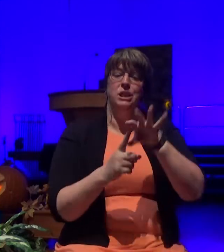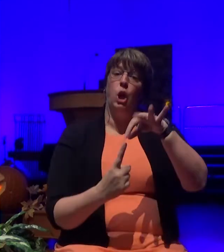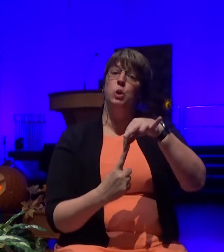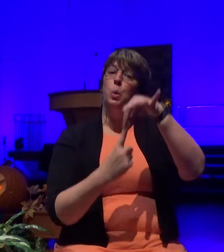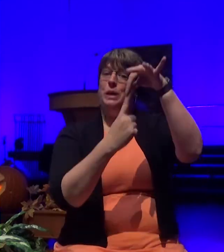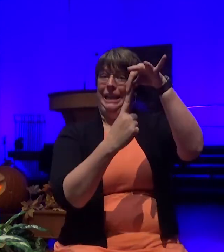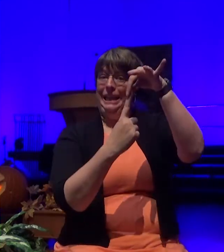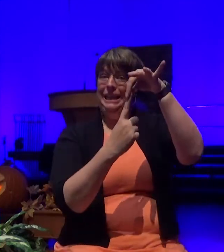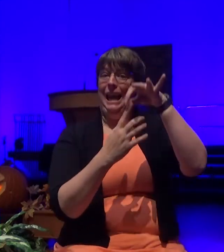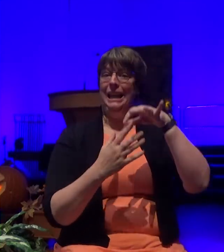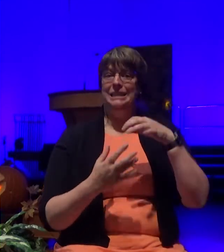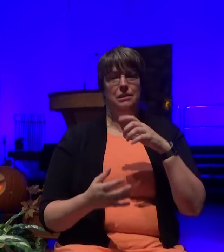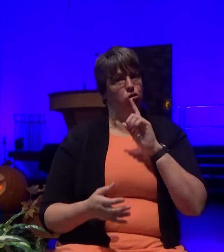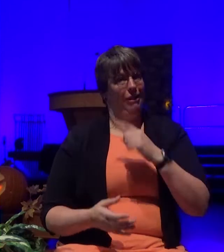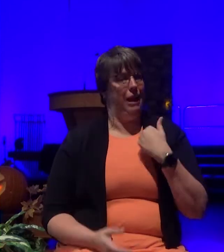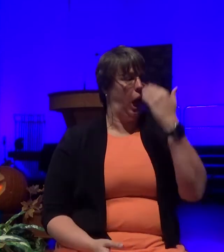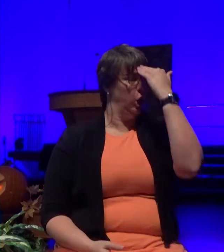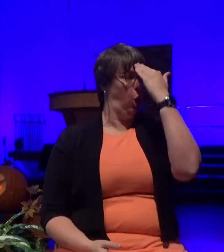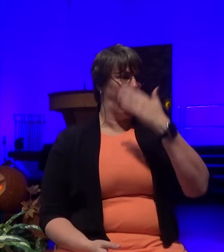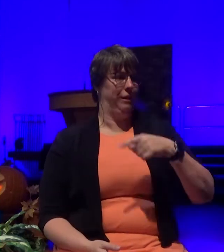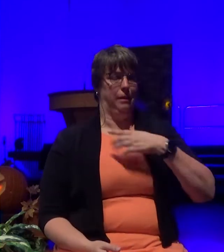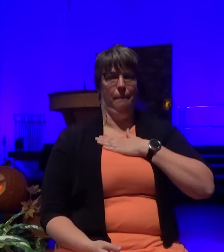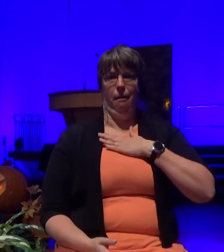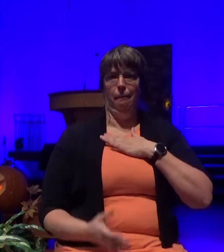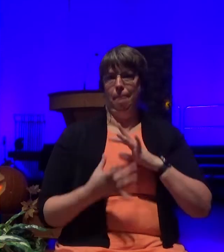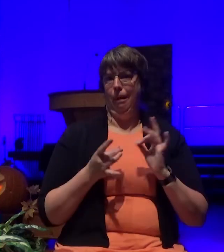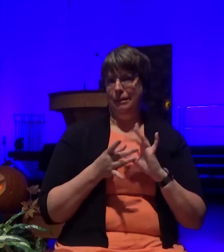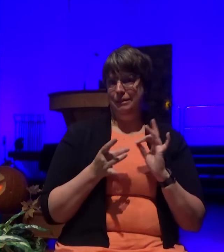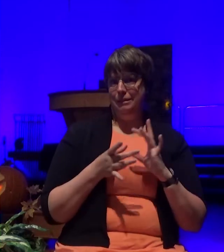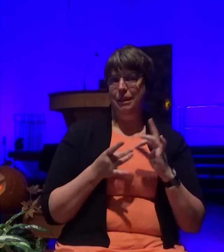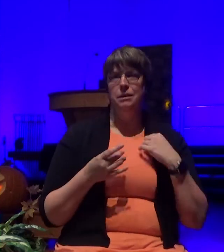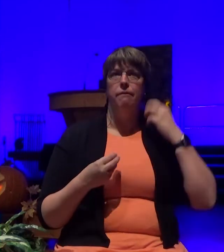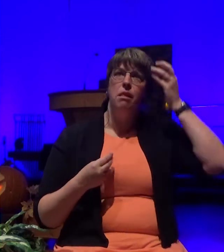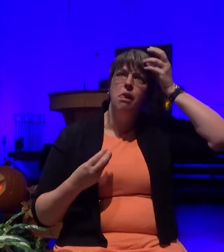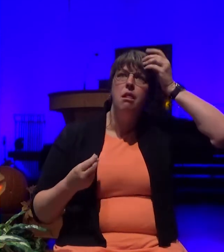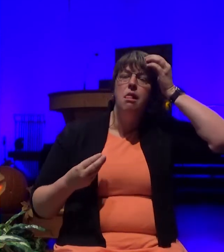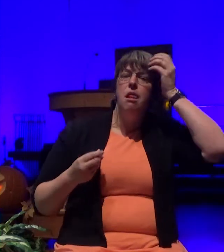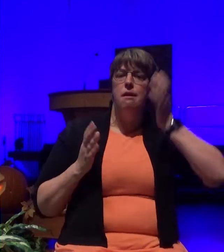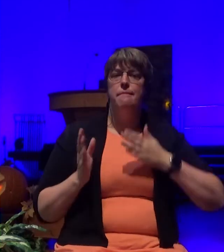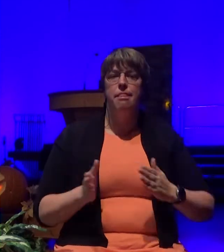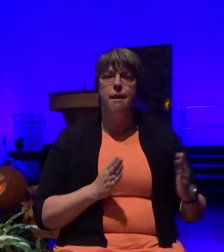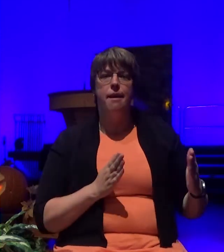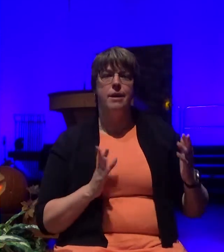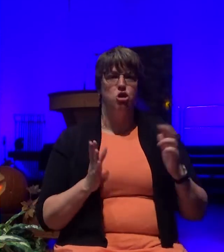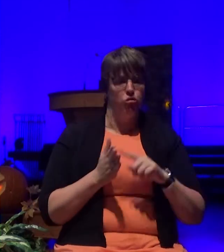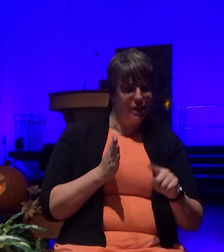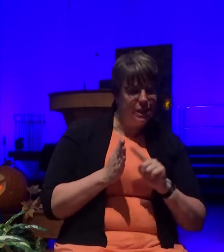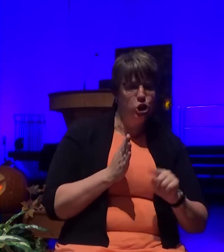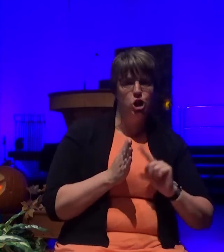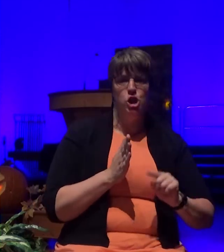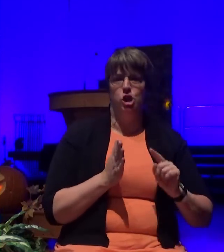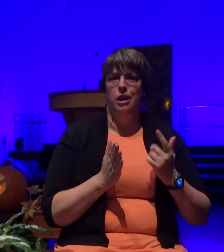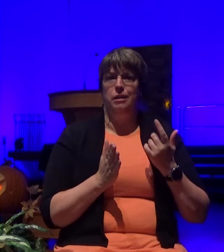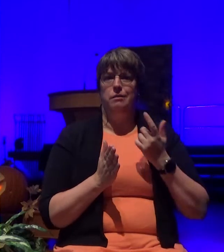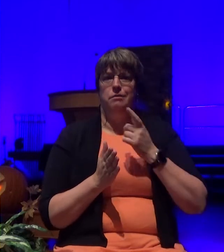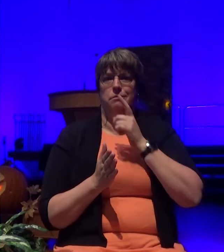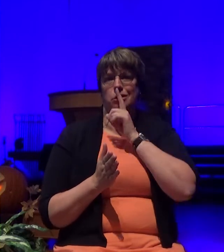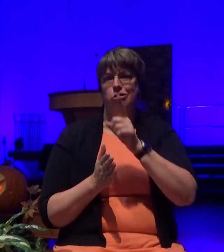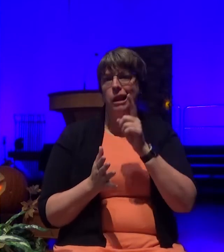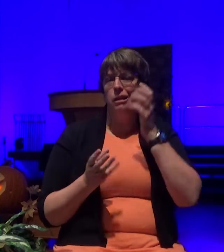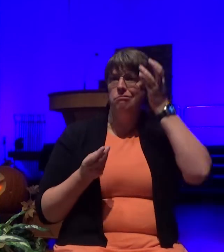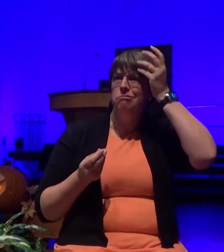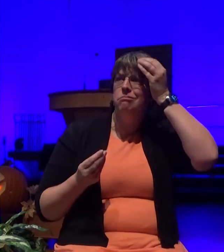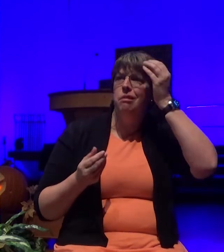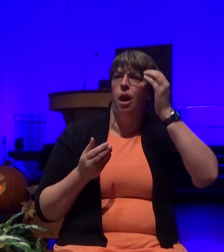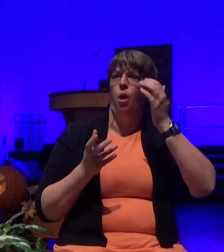been knowing this was my message for a while, and I've been thinking and planning and researching and contemplating